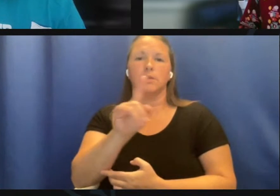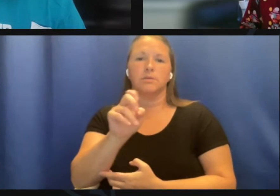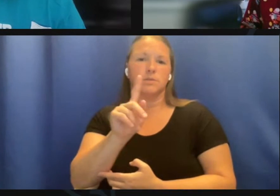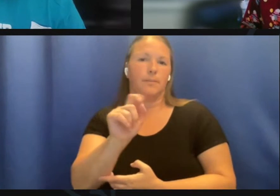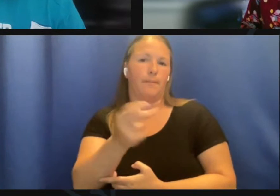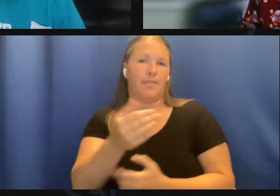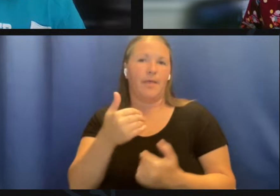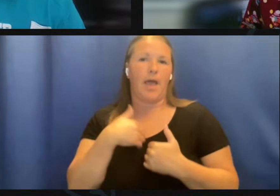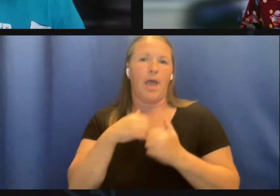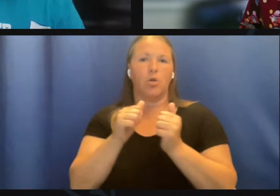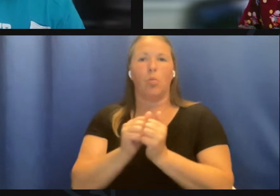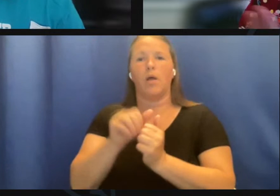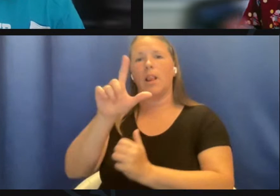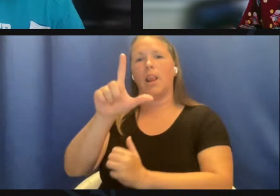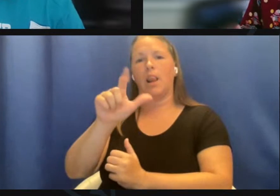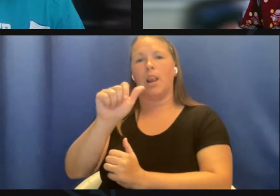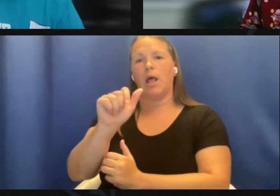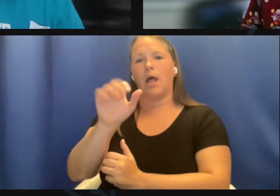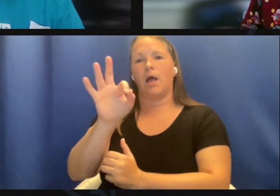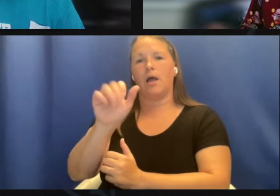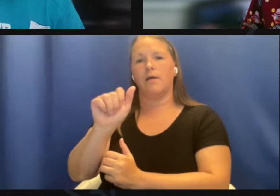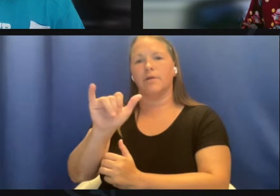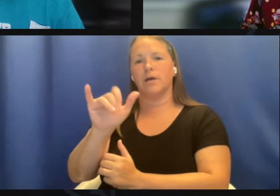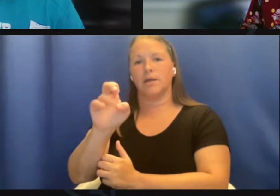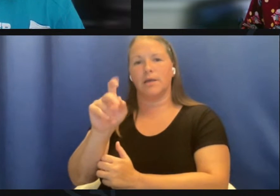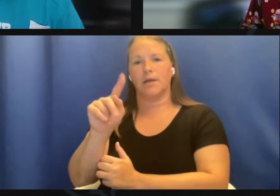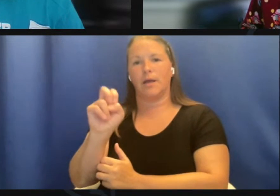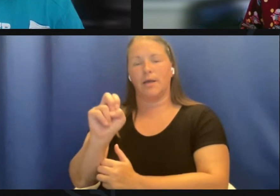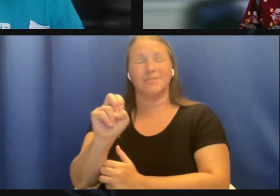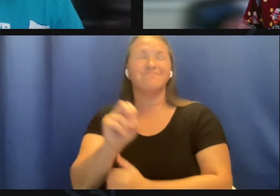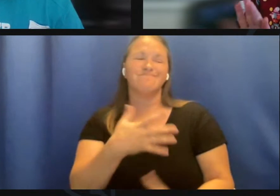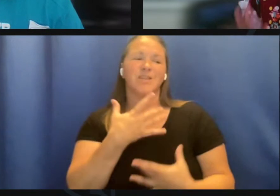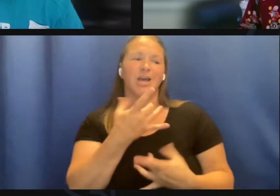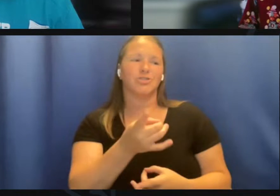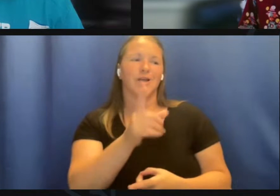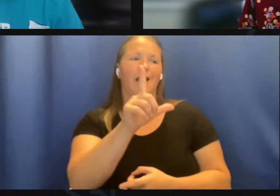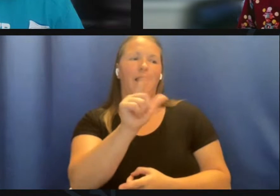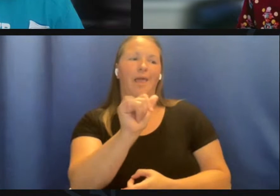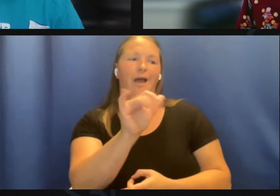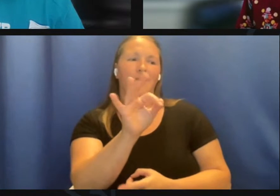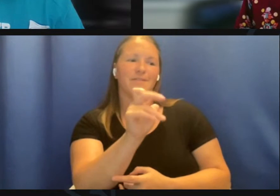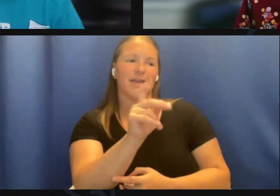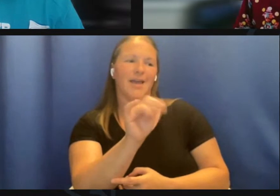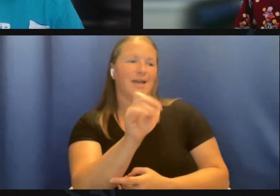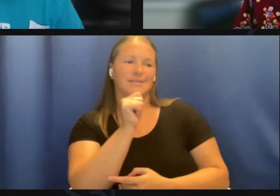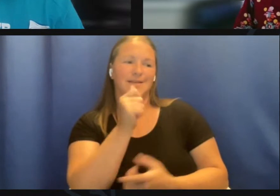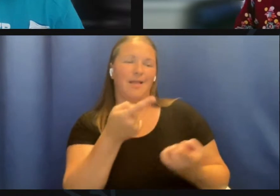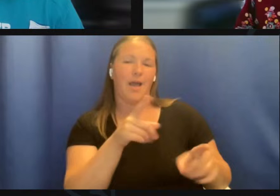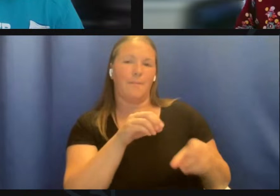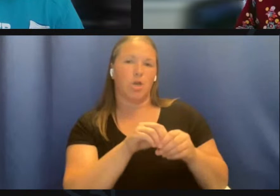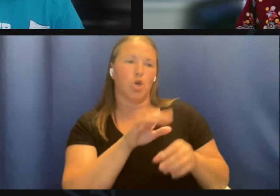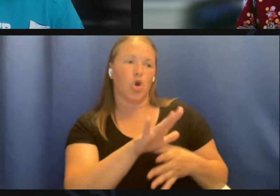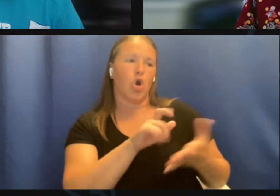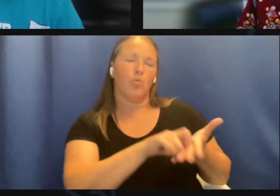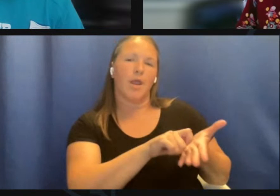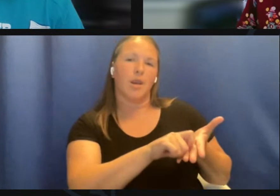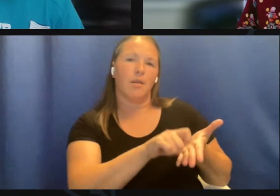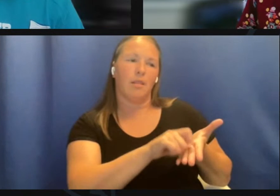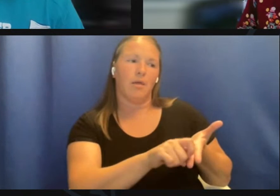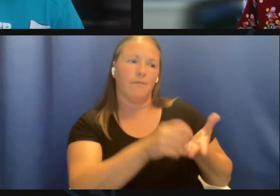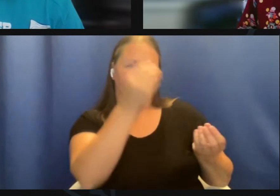Interestingly, Lafayette does not occur in her correspondence, which is fascinating because when you look at her correspondence, it